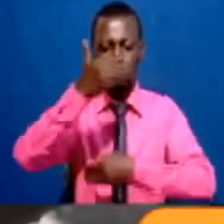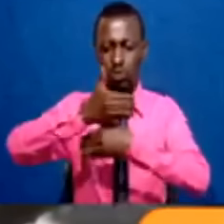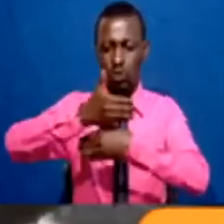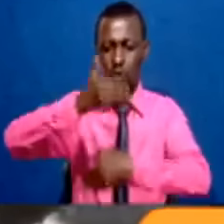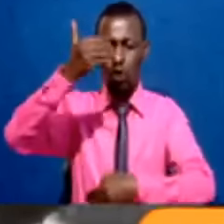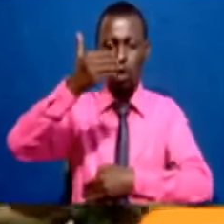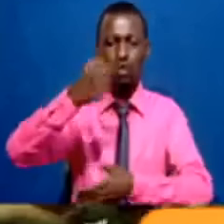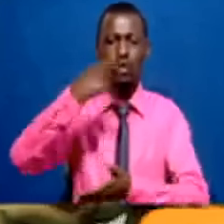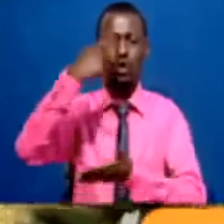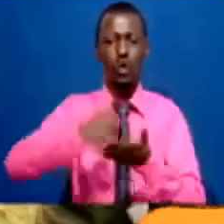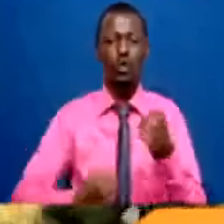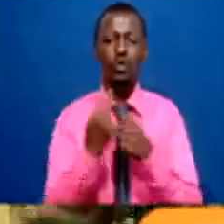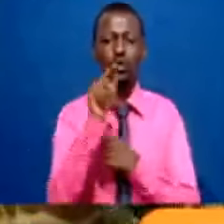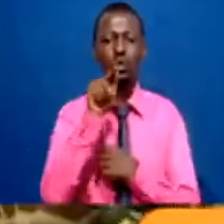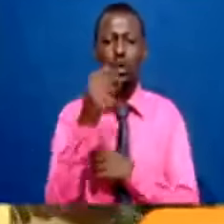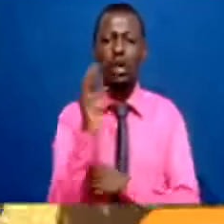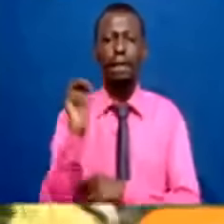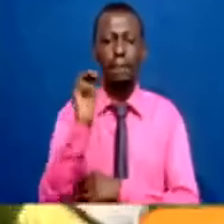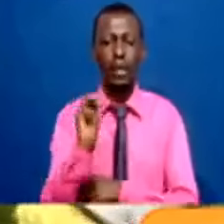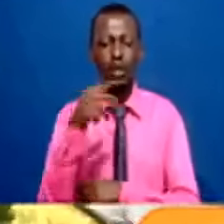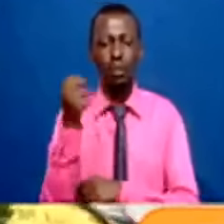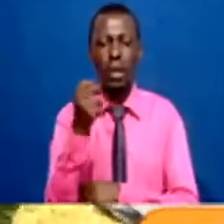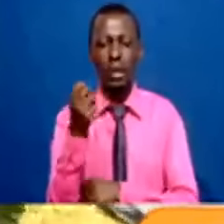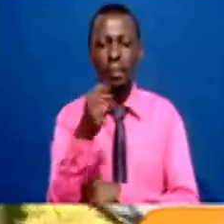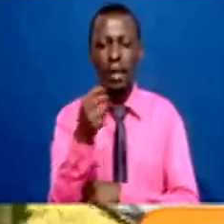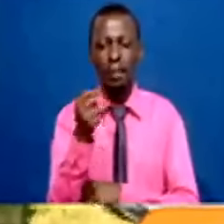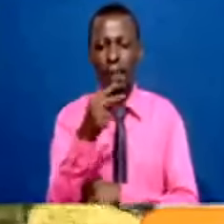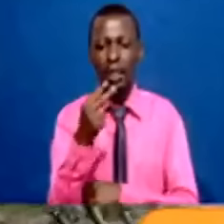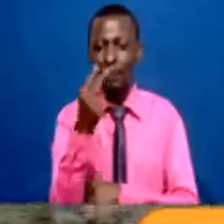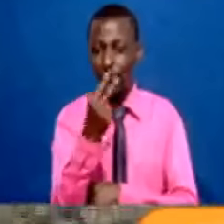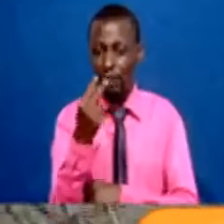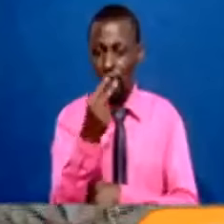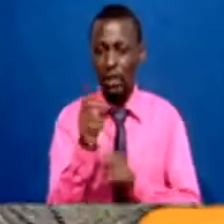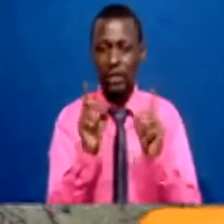worth 2.3 million shillings on February 29th at Ndabibi